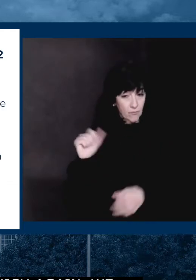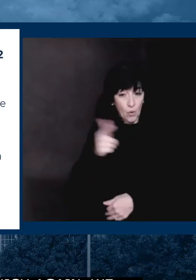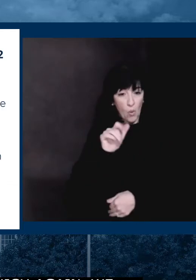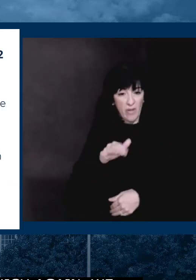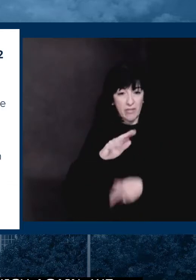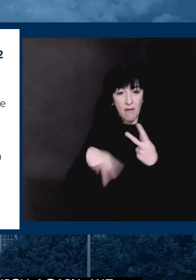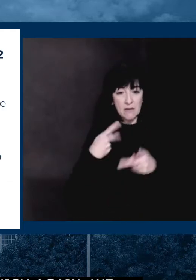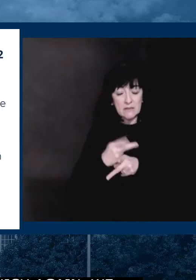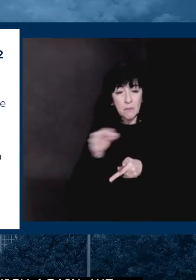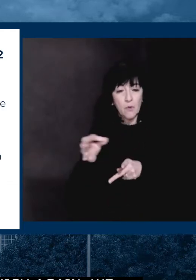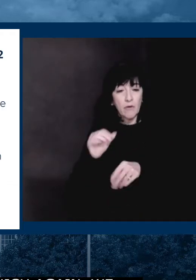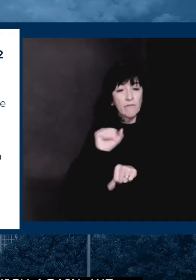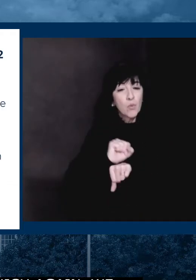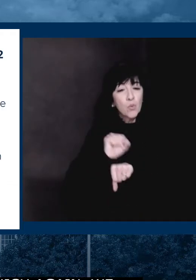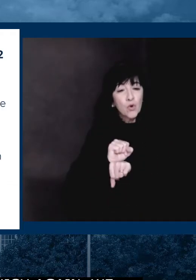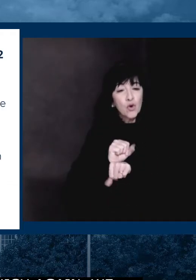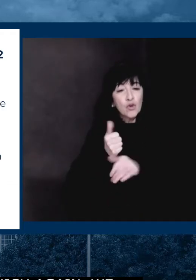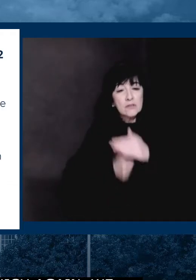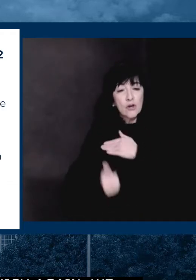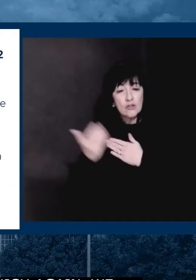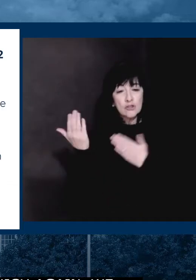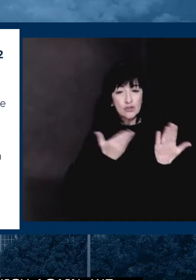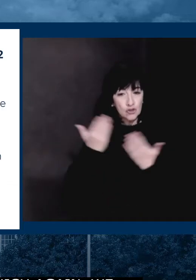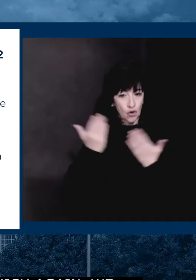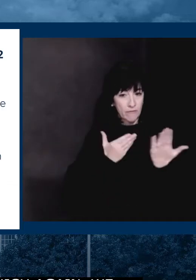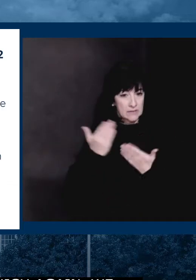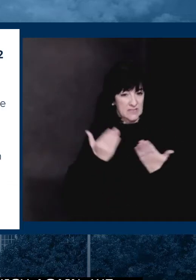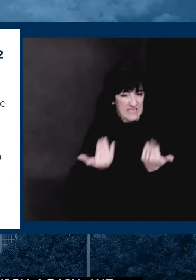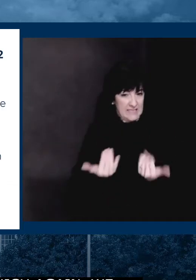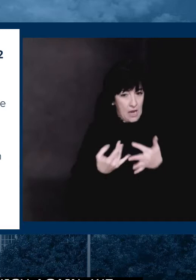long-term care program is underway.